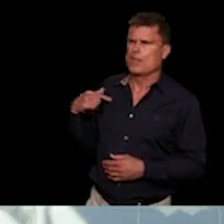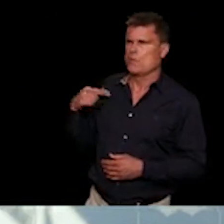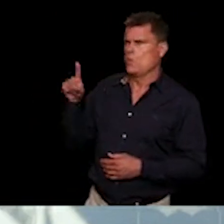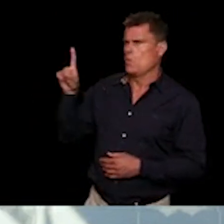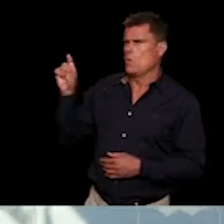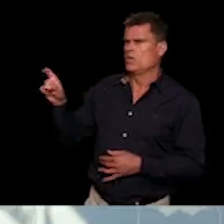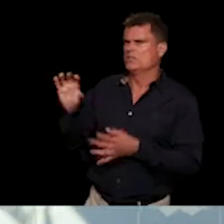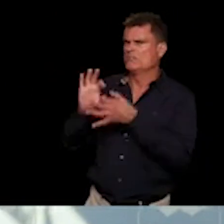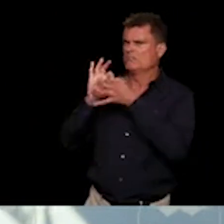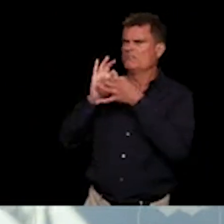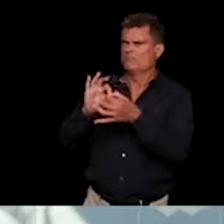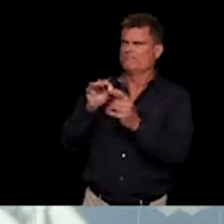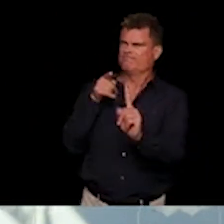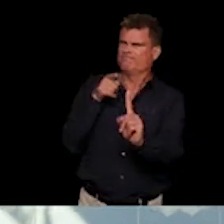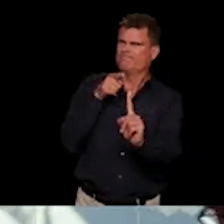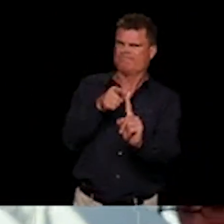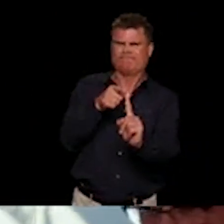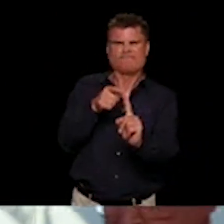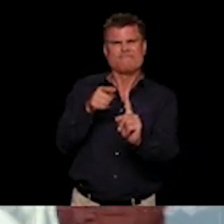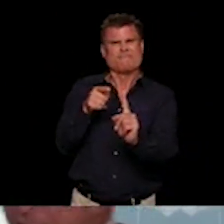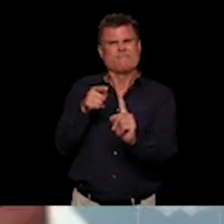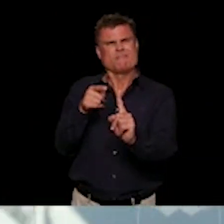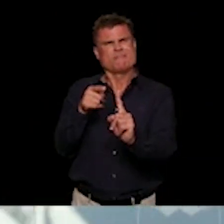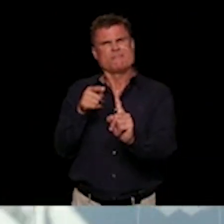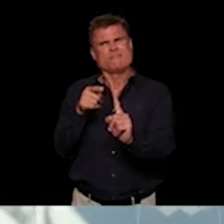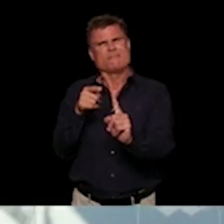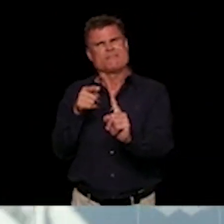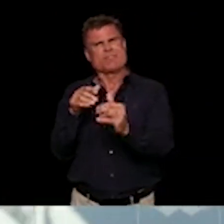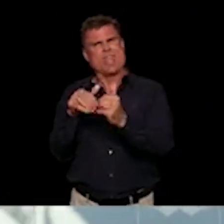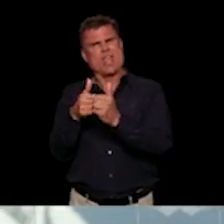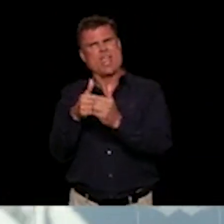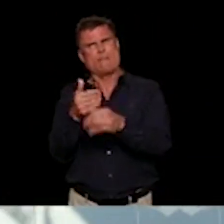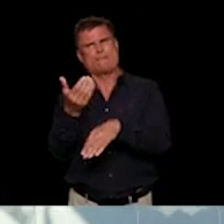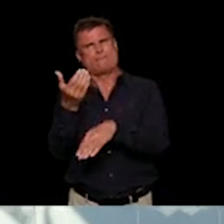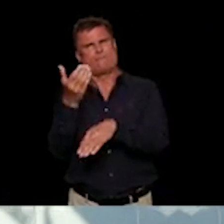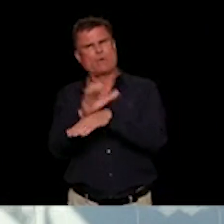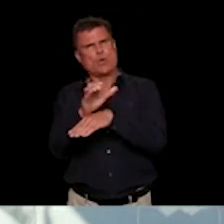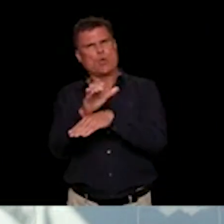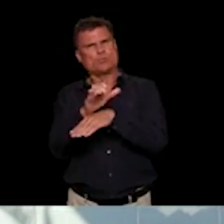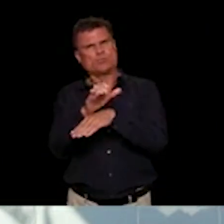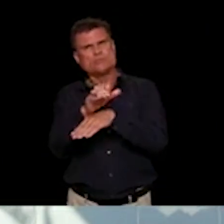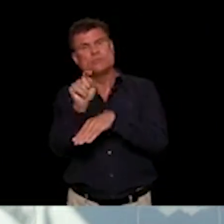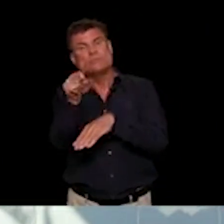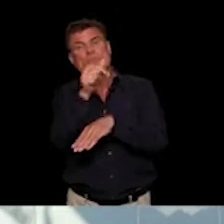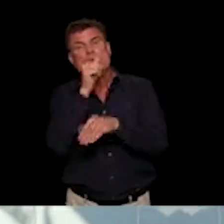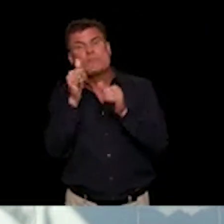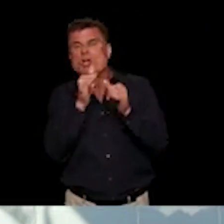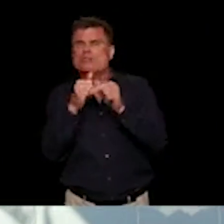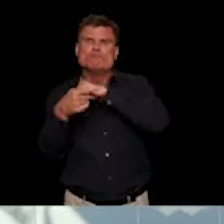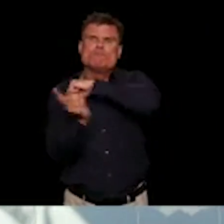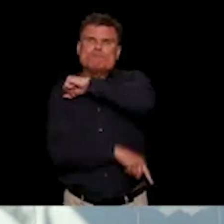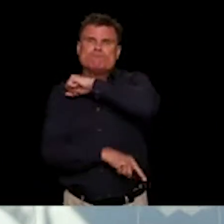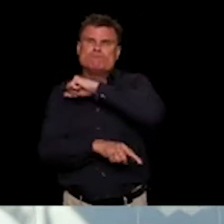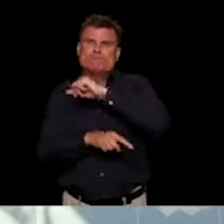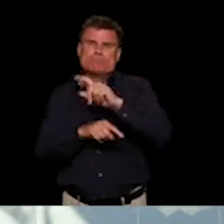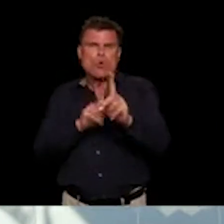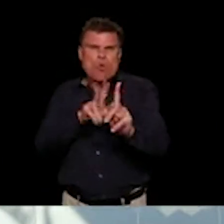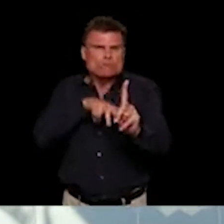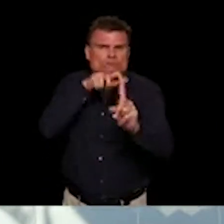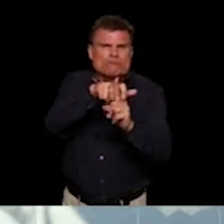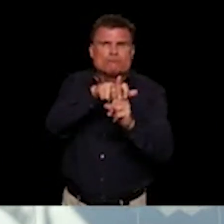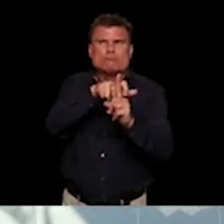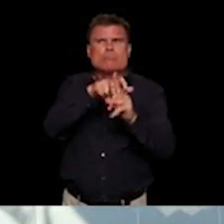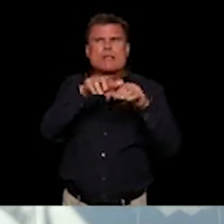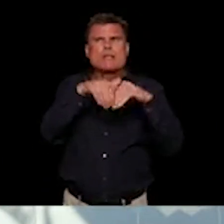there about enforcement. I know I'm jumping the gun here as well, but on the local level, when it comes to maybe beaches and parks